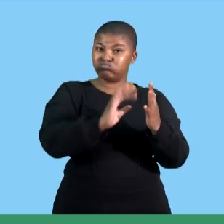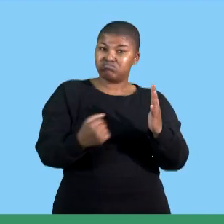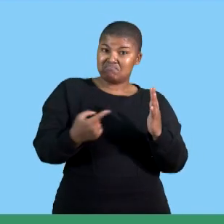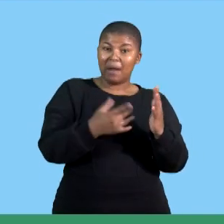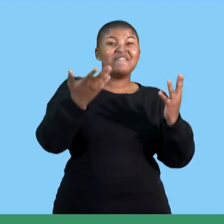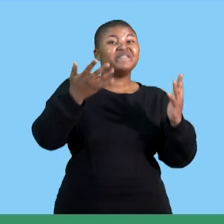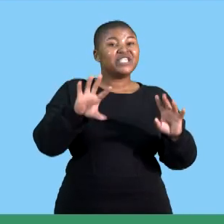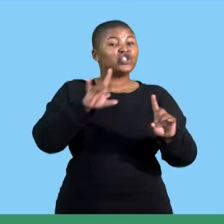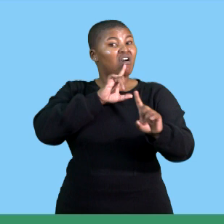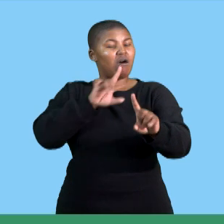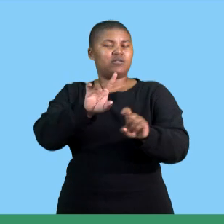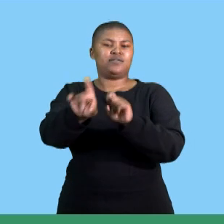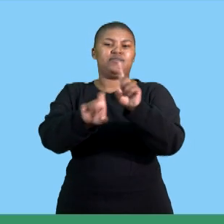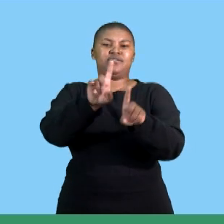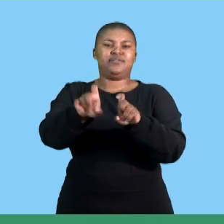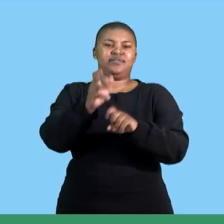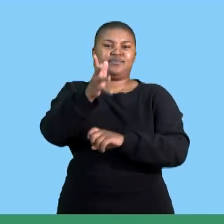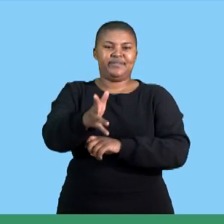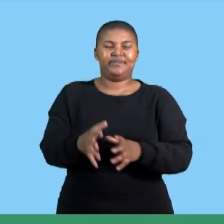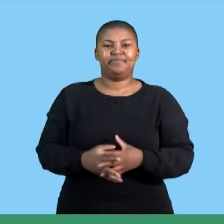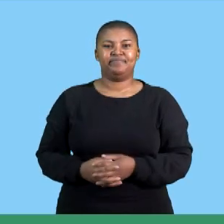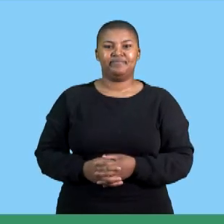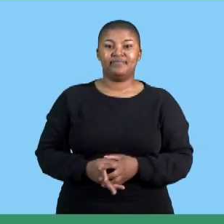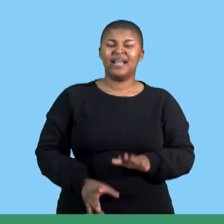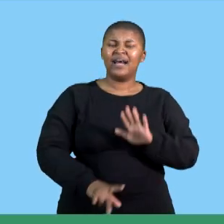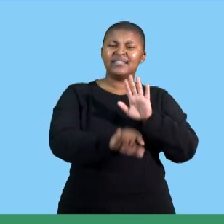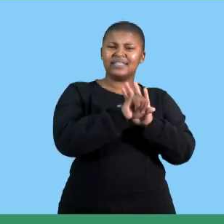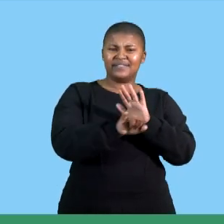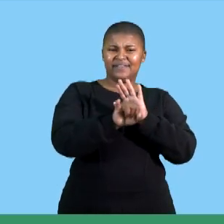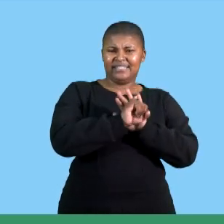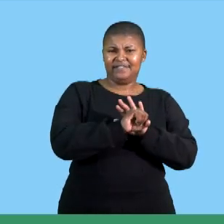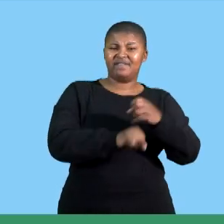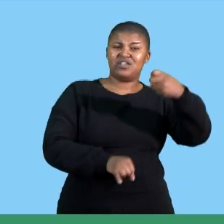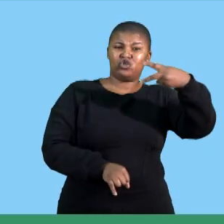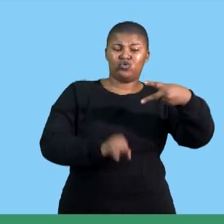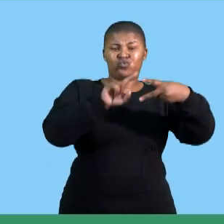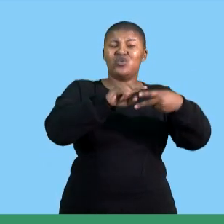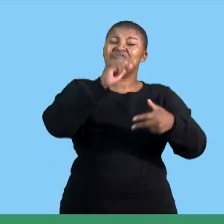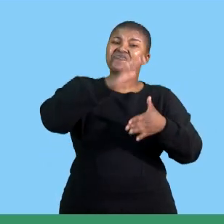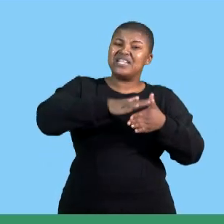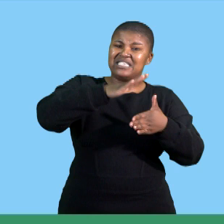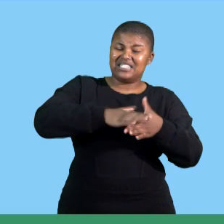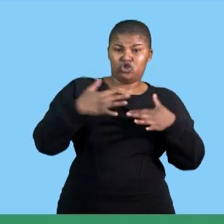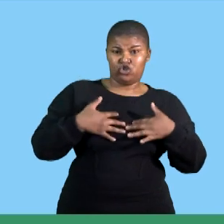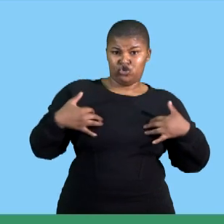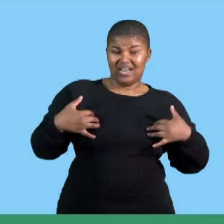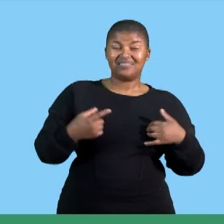The questions are, you must identify the two causes of stress from the scenario